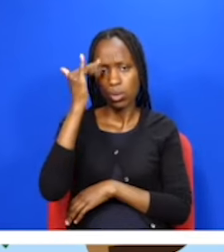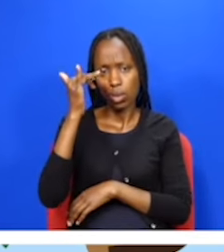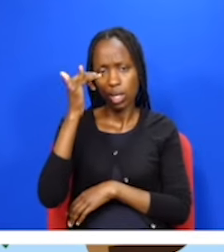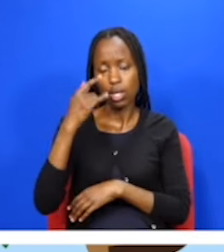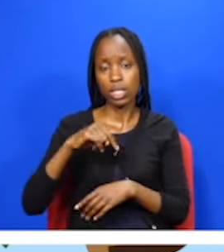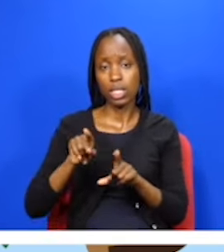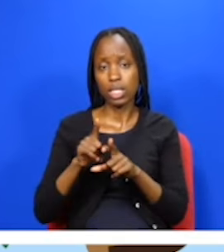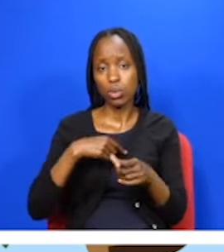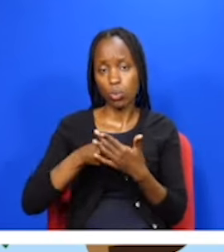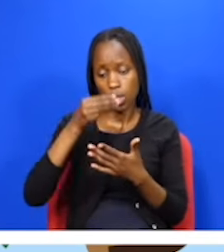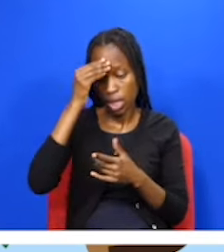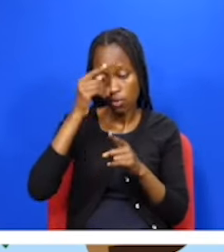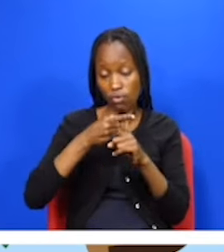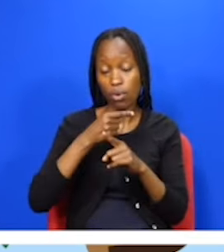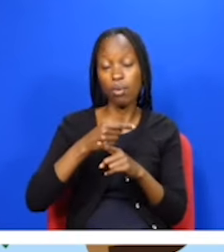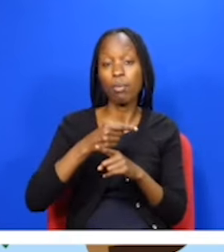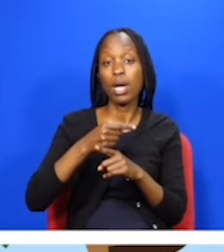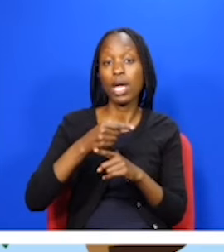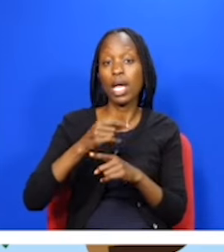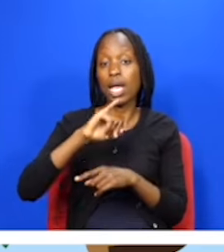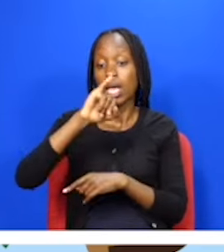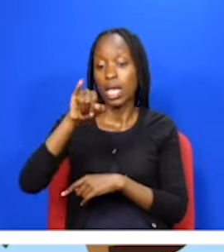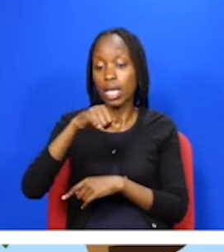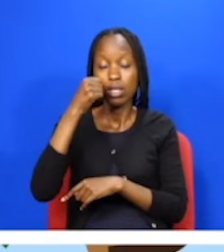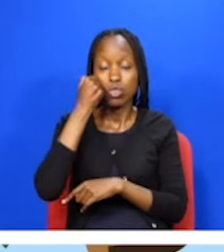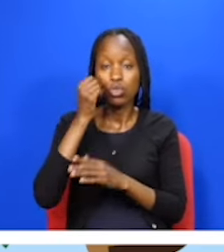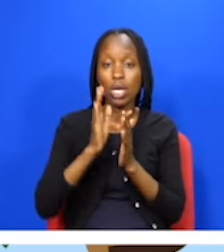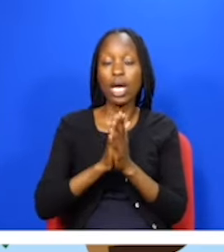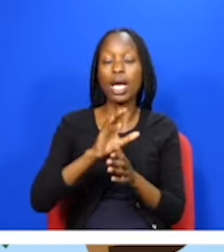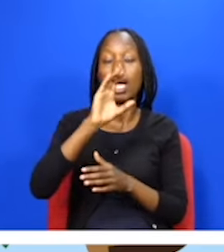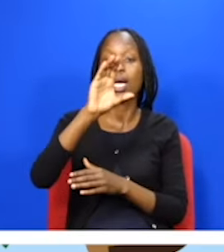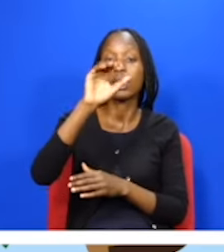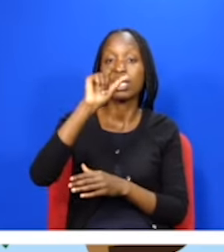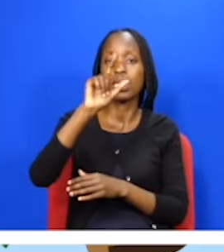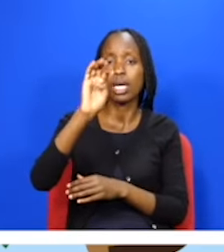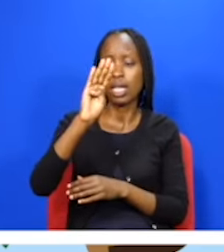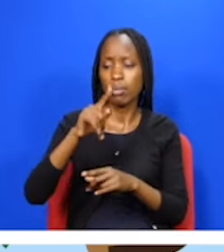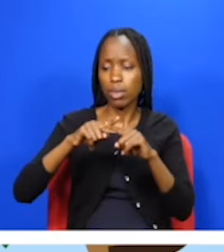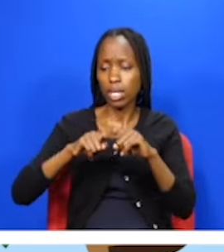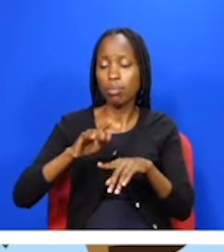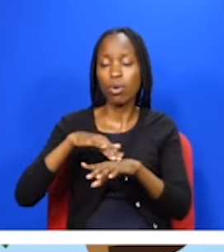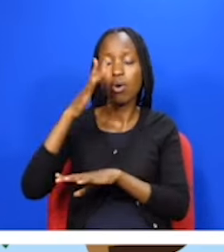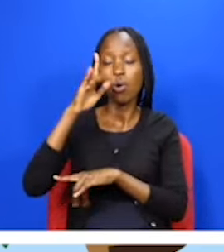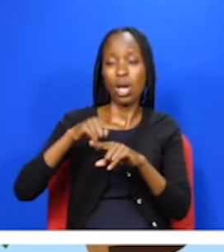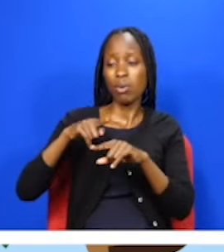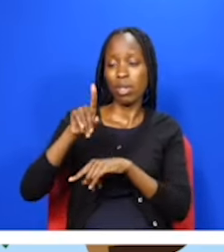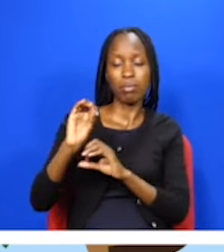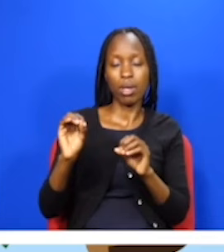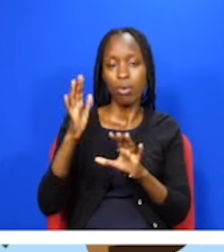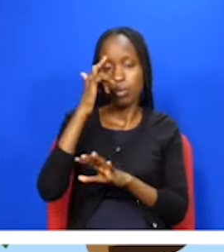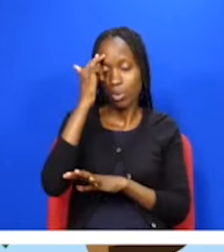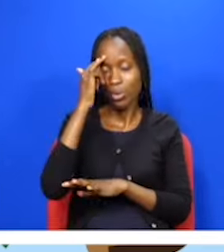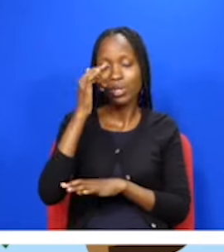from Caleb and Joshua that they depended on God. They did not depend on themselves because they